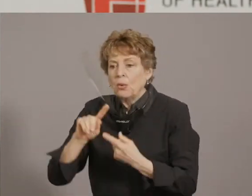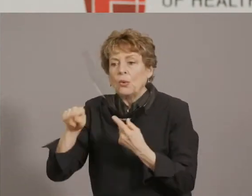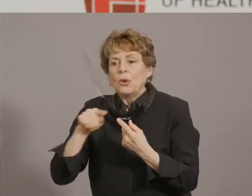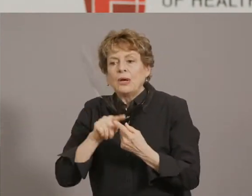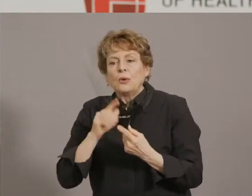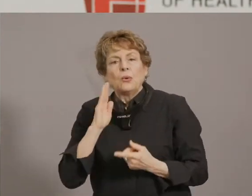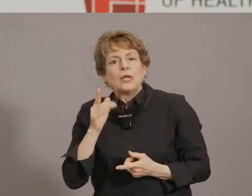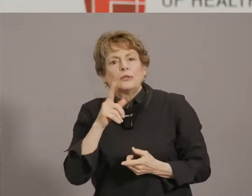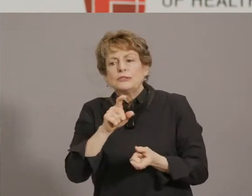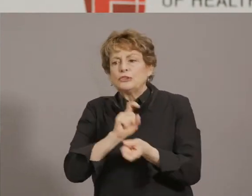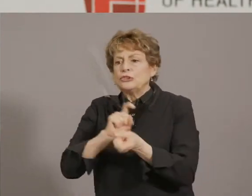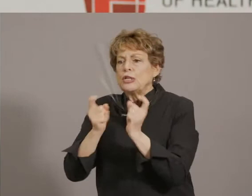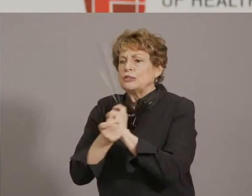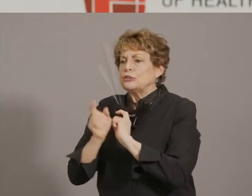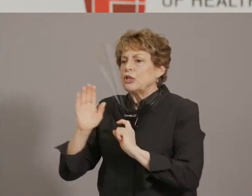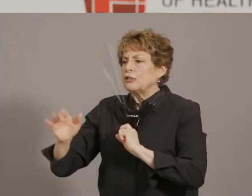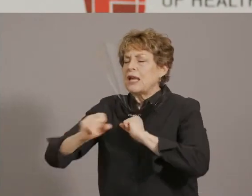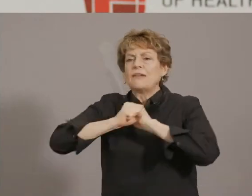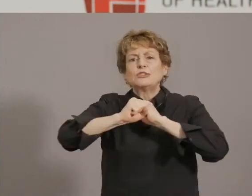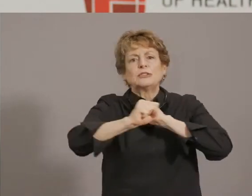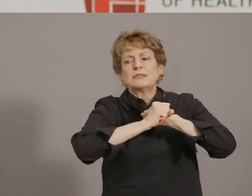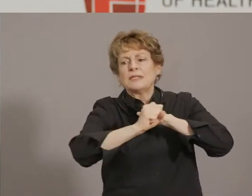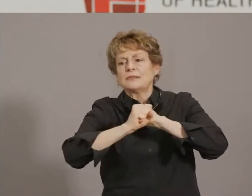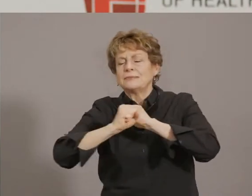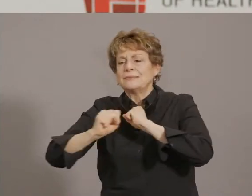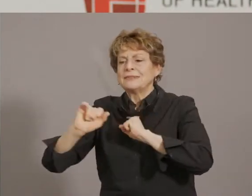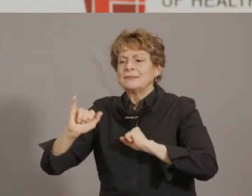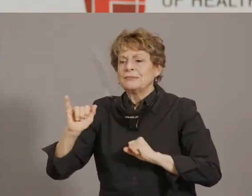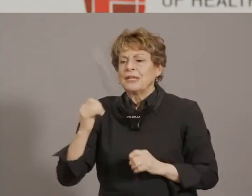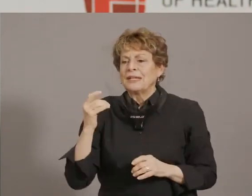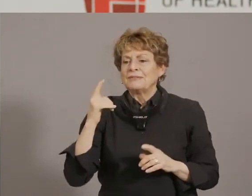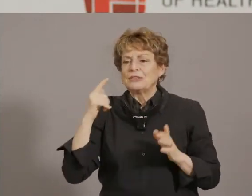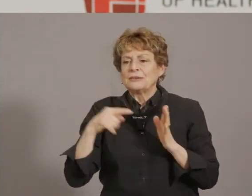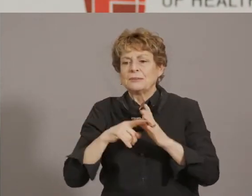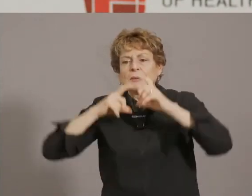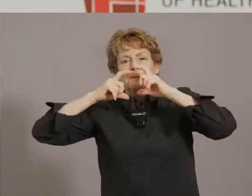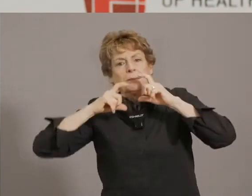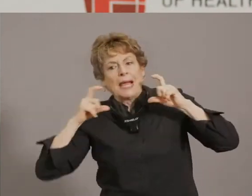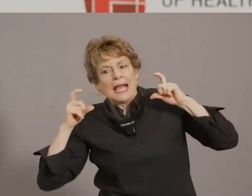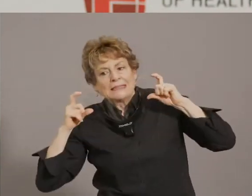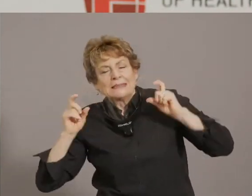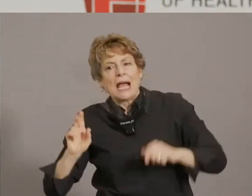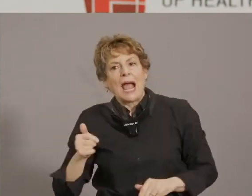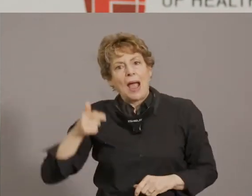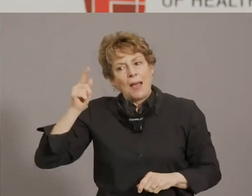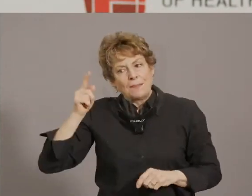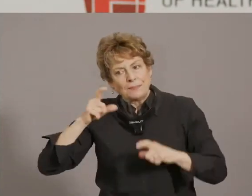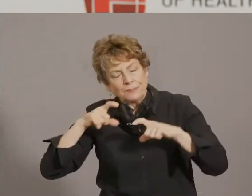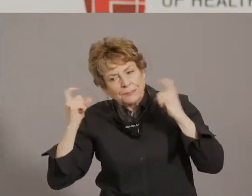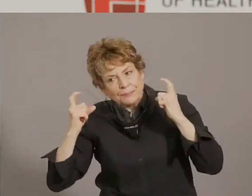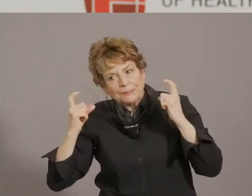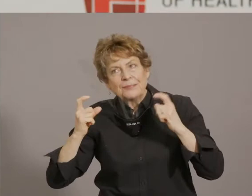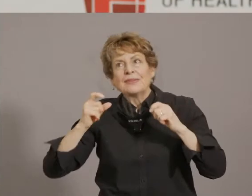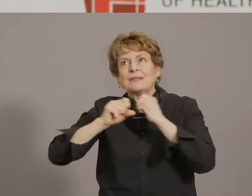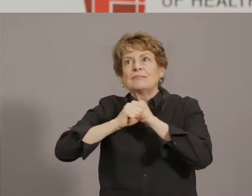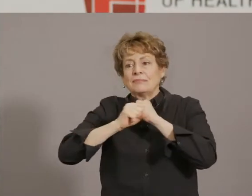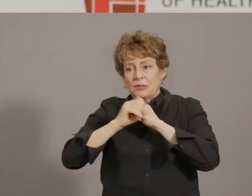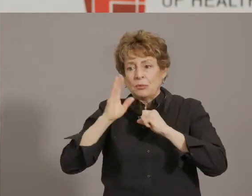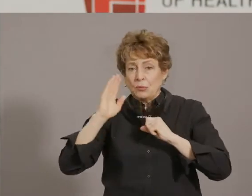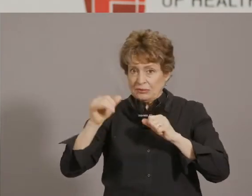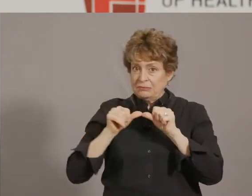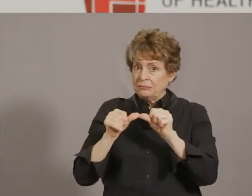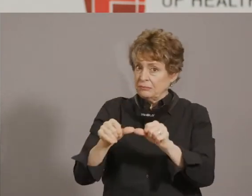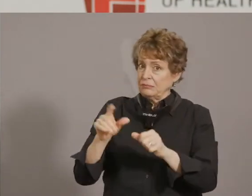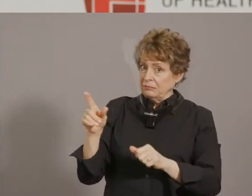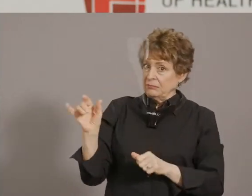summer? So it'll be more along the lines of the roll up your sleeve campaign that we did for influenza. So really trying